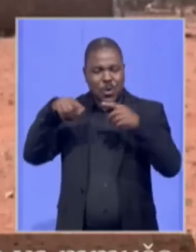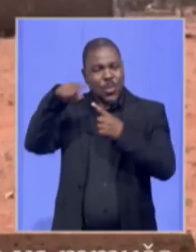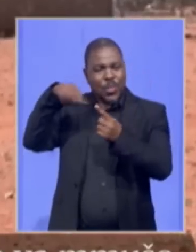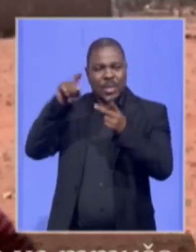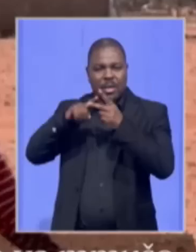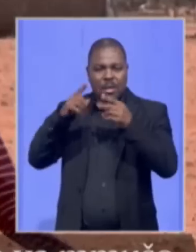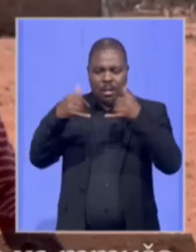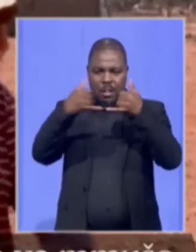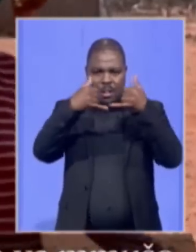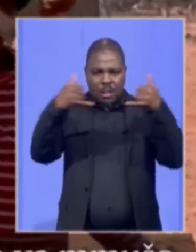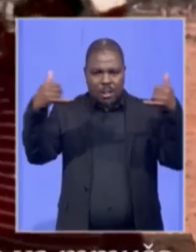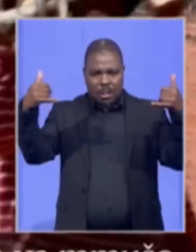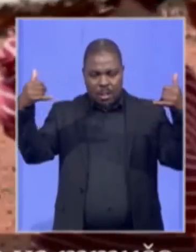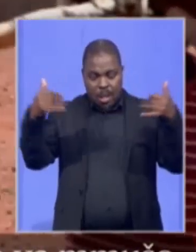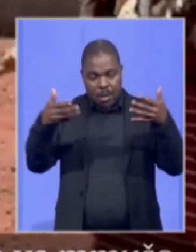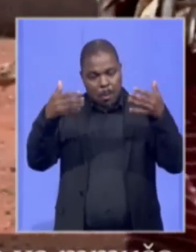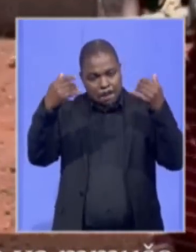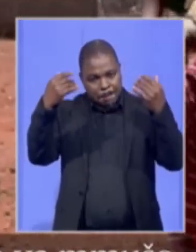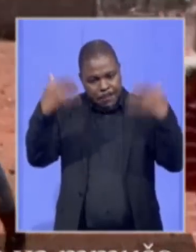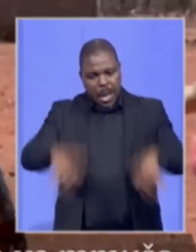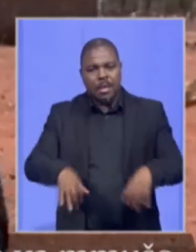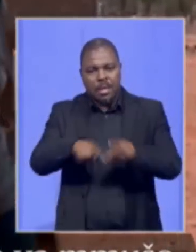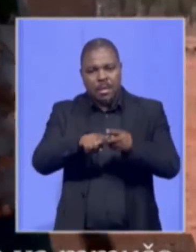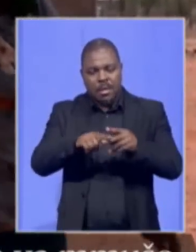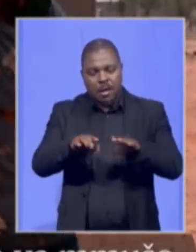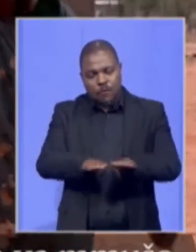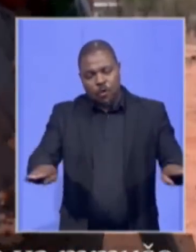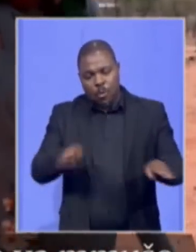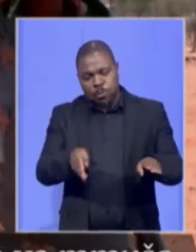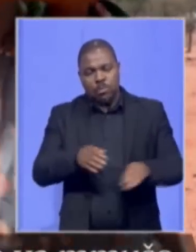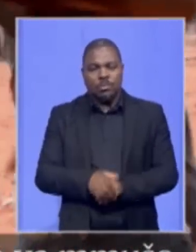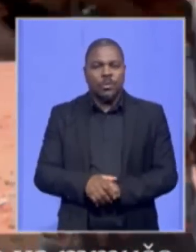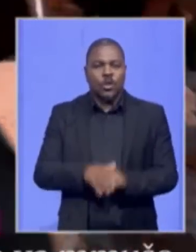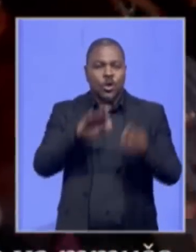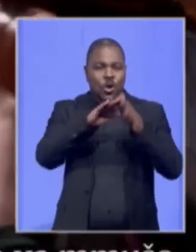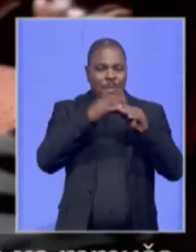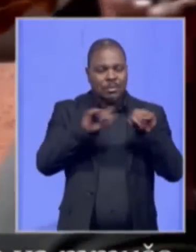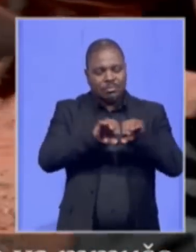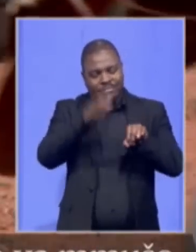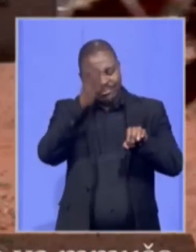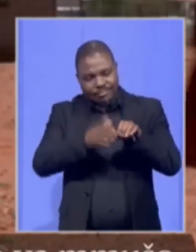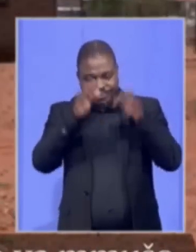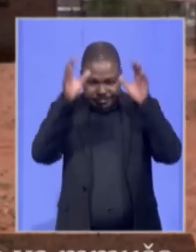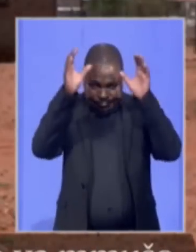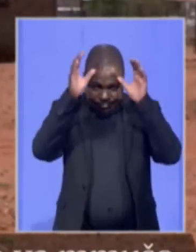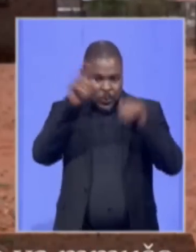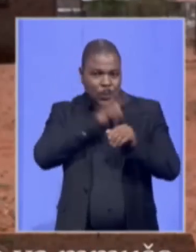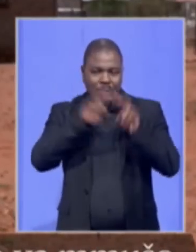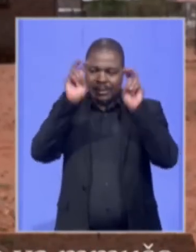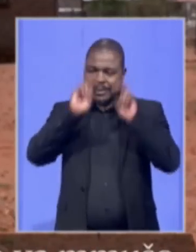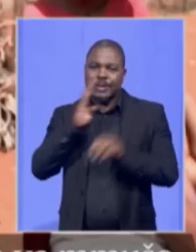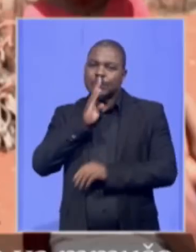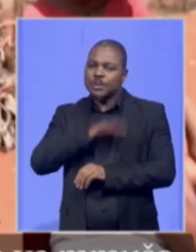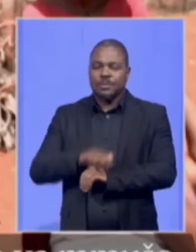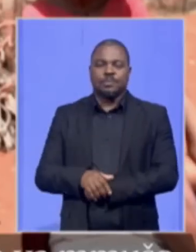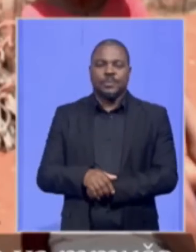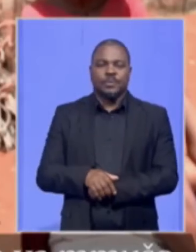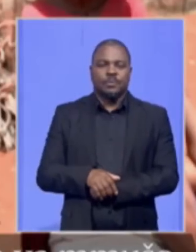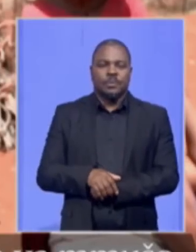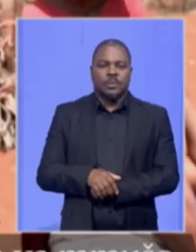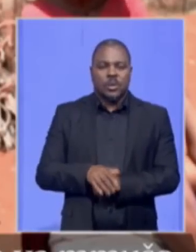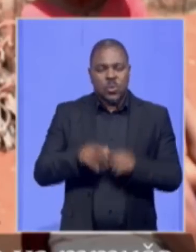mathale a mohlagase a hlahlafase. Badudi ba re ba tlamega go ya kgonyeng ka ge ga bjale ba sena mohlagase. Re a